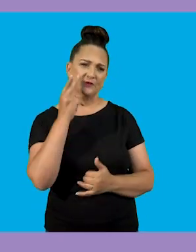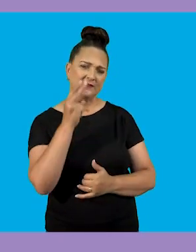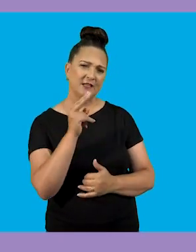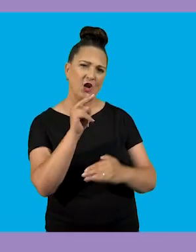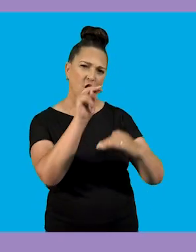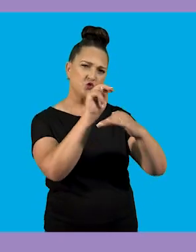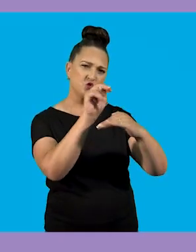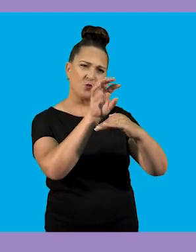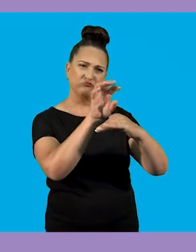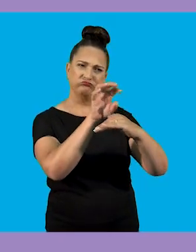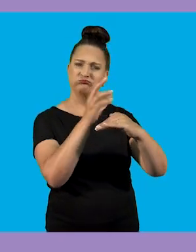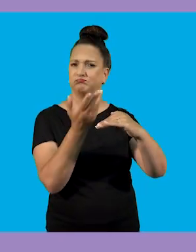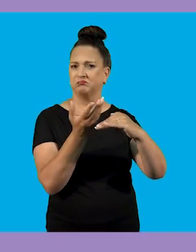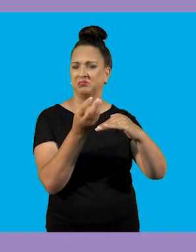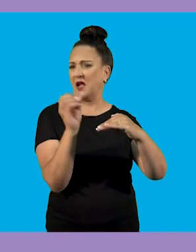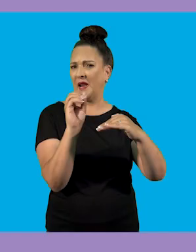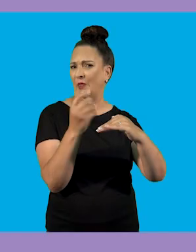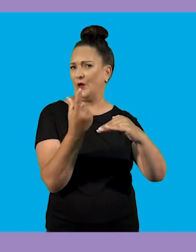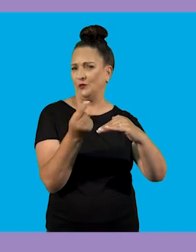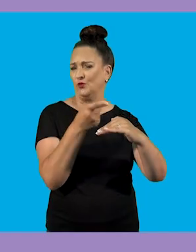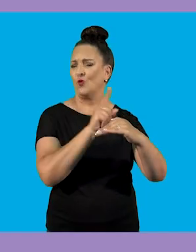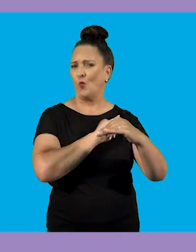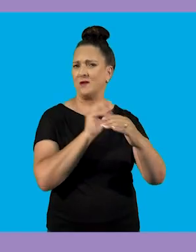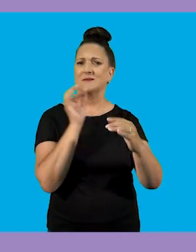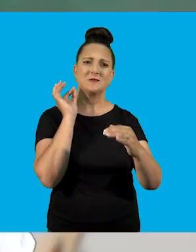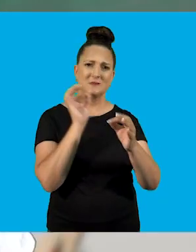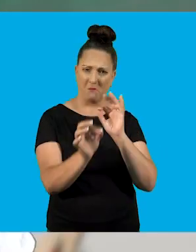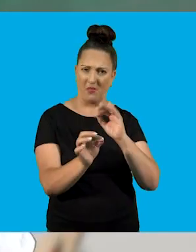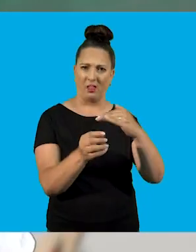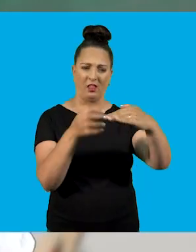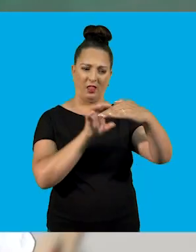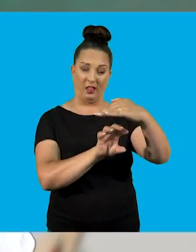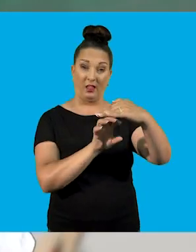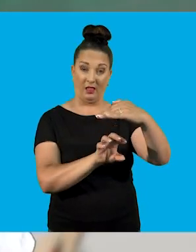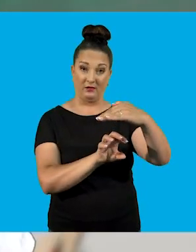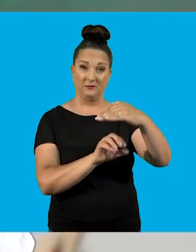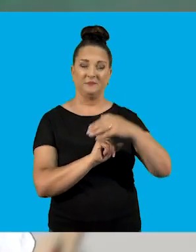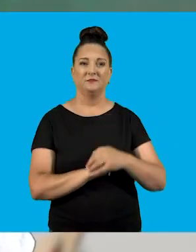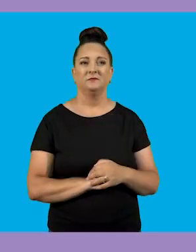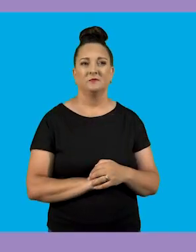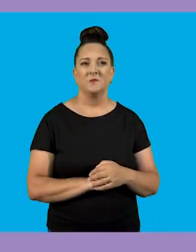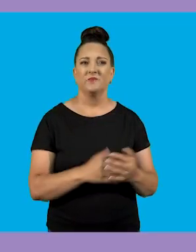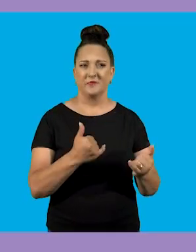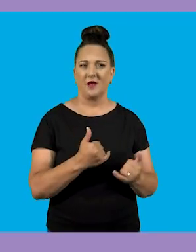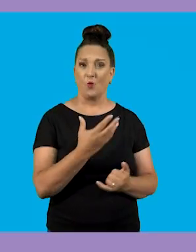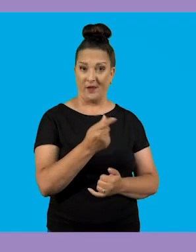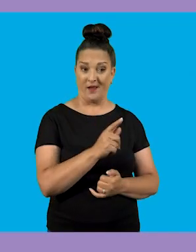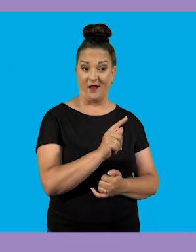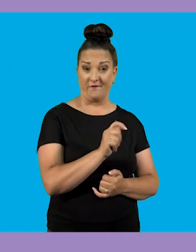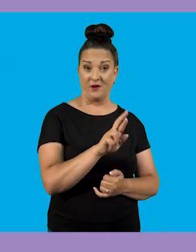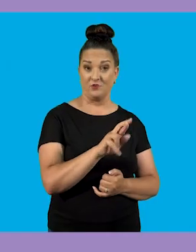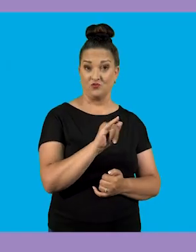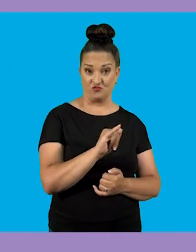numerator, we are not going to do anything there because that is the simplest form. But when we look at the denominator, we have a trinomial there,